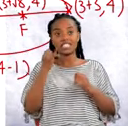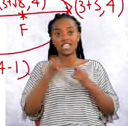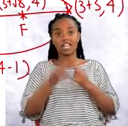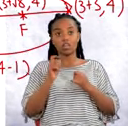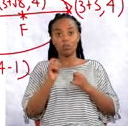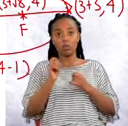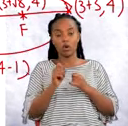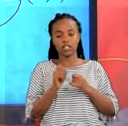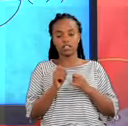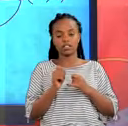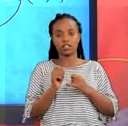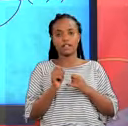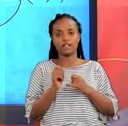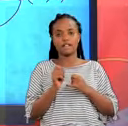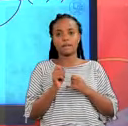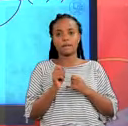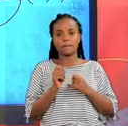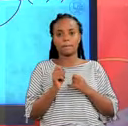endpoints of lattice rectum,